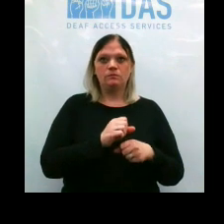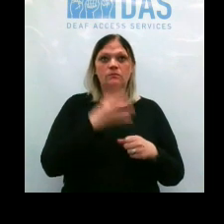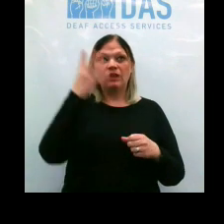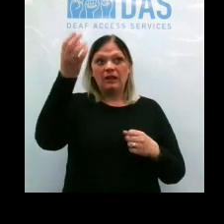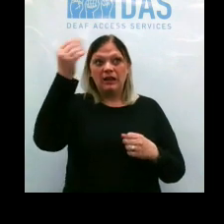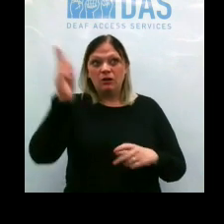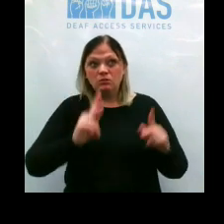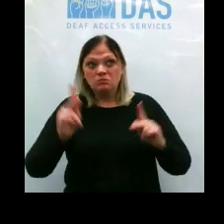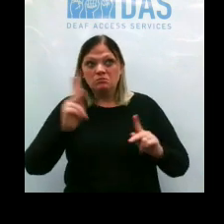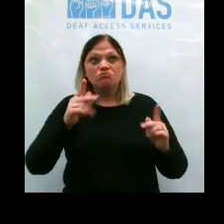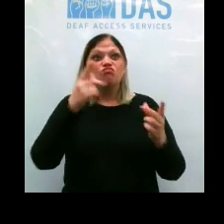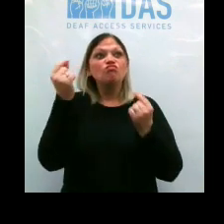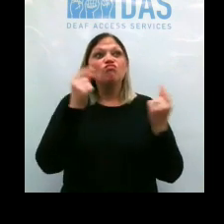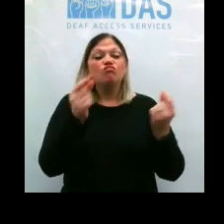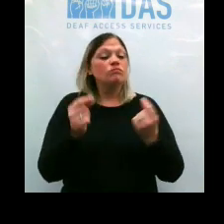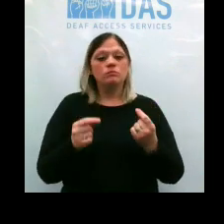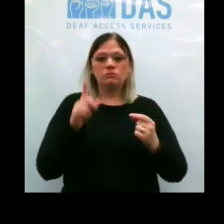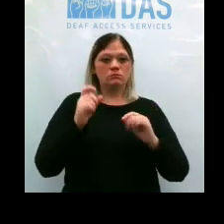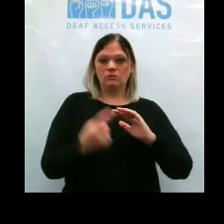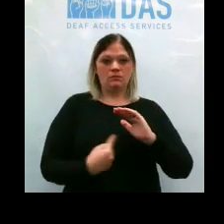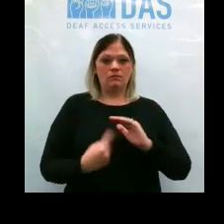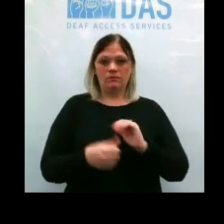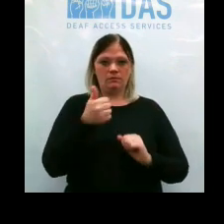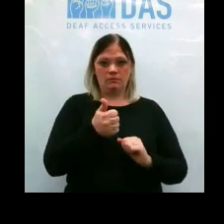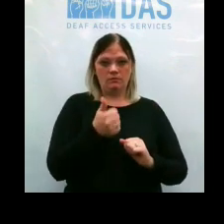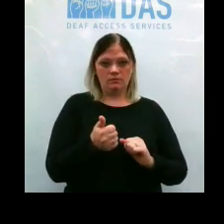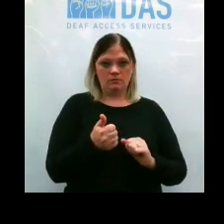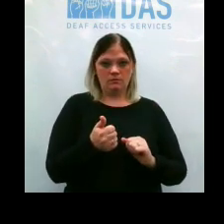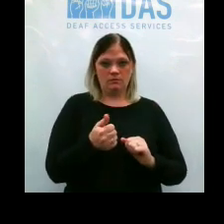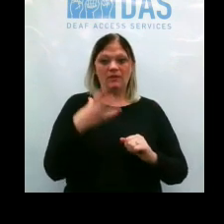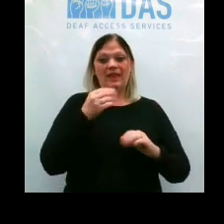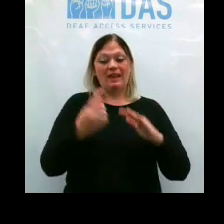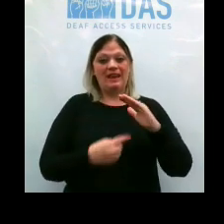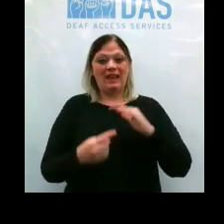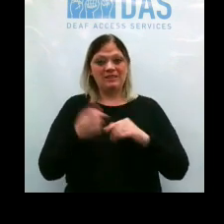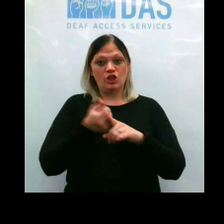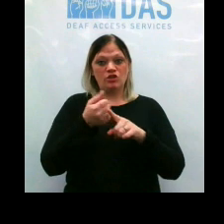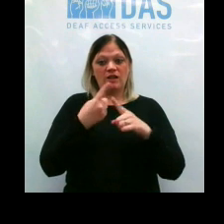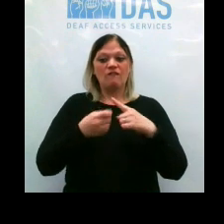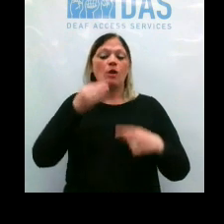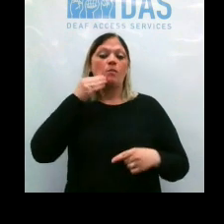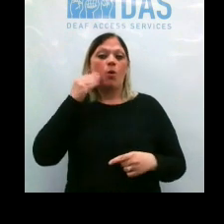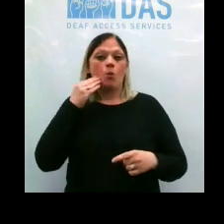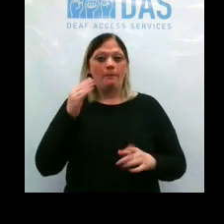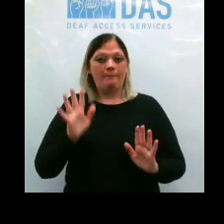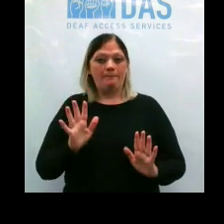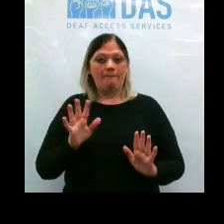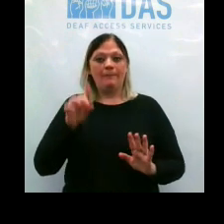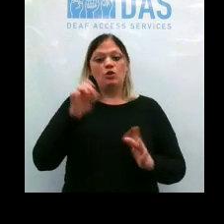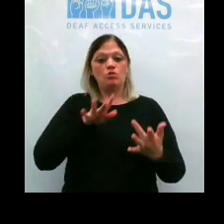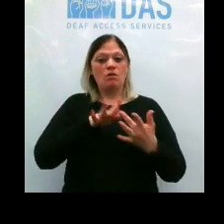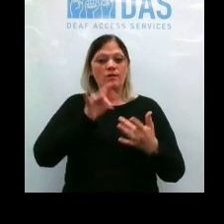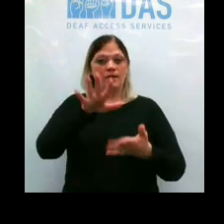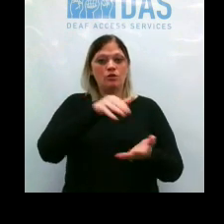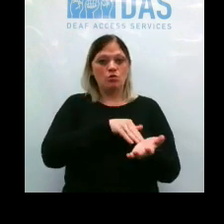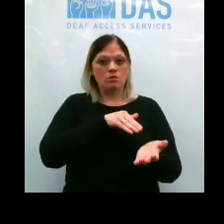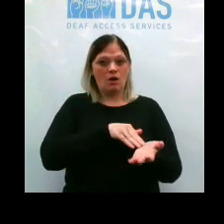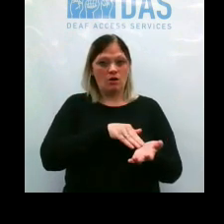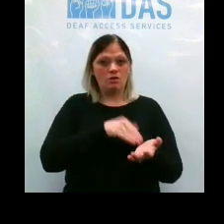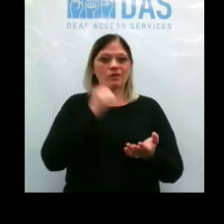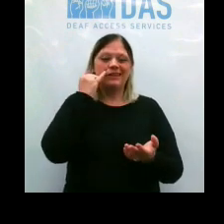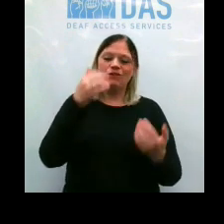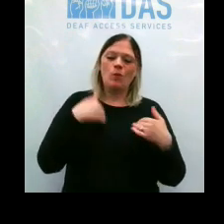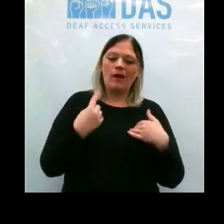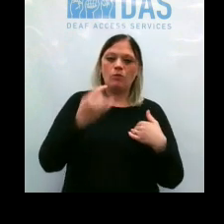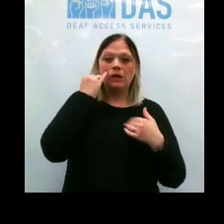isolate yourself from the general public, and it also means you got to isolate yourself from the people in your home. And you should contact your doctor if you have one, if